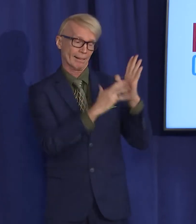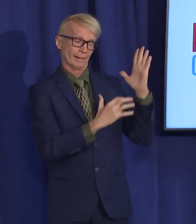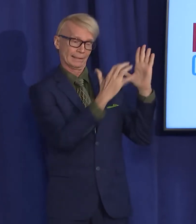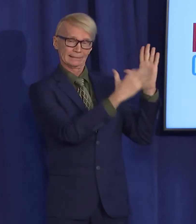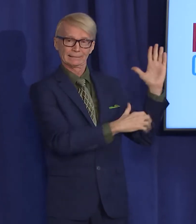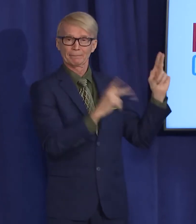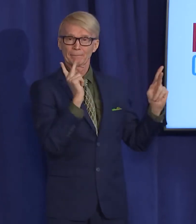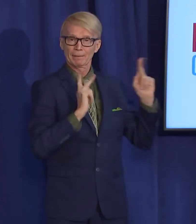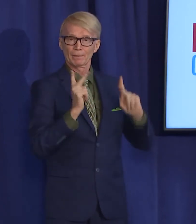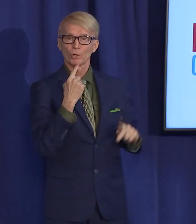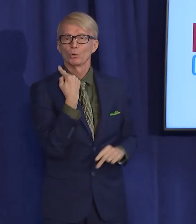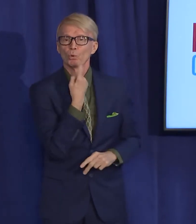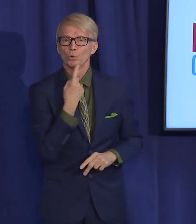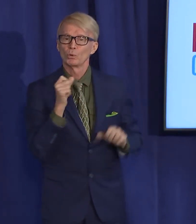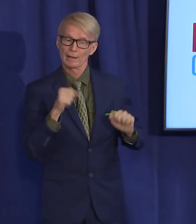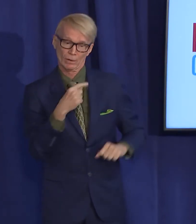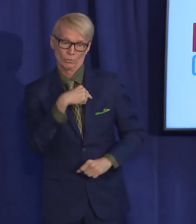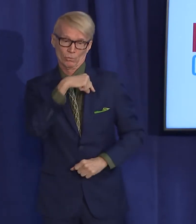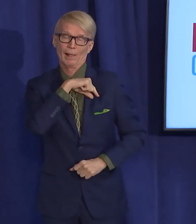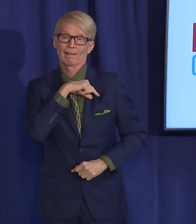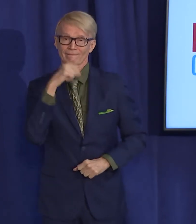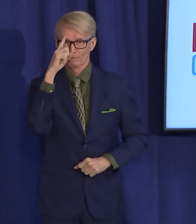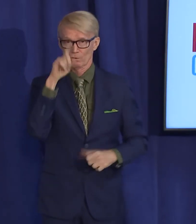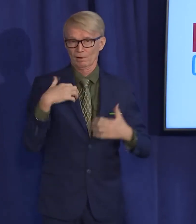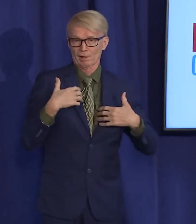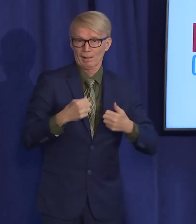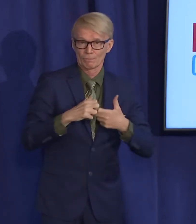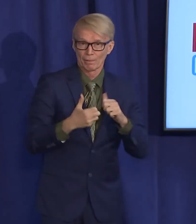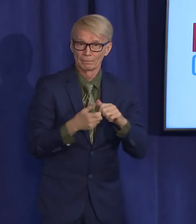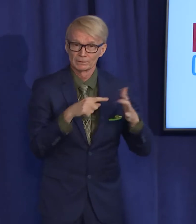underlying conditions and of the essential jobs, on